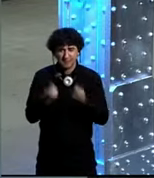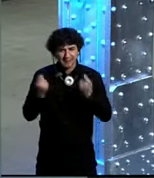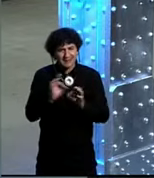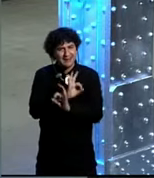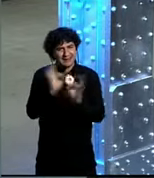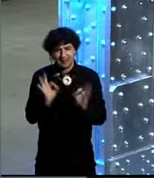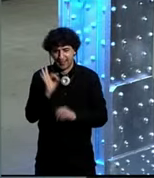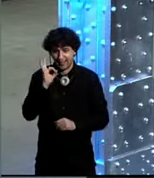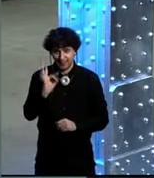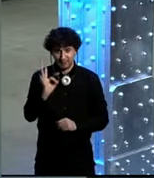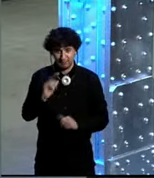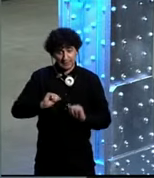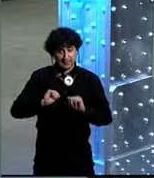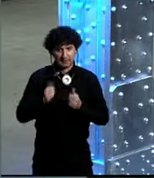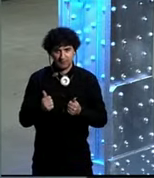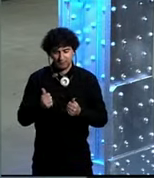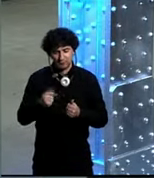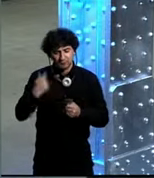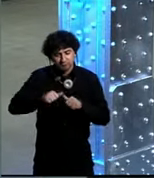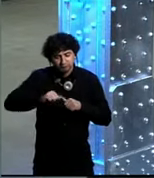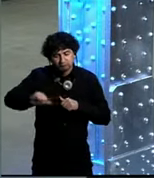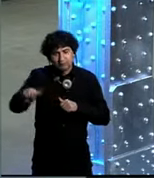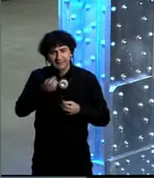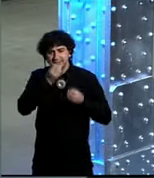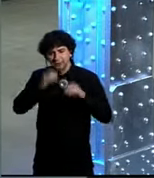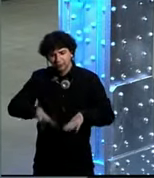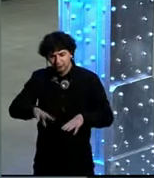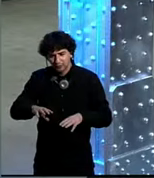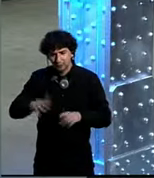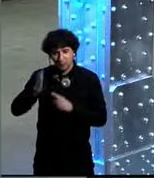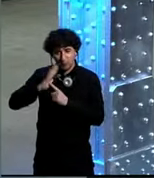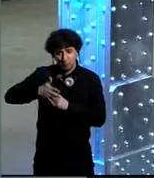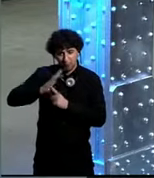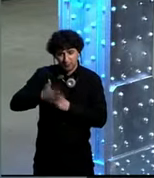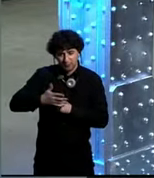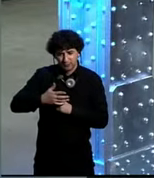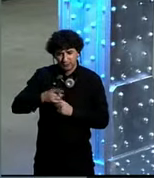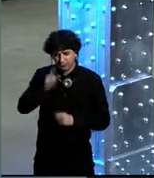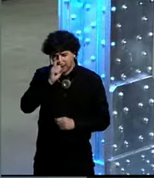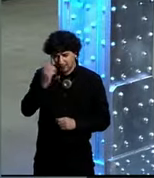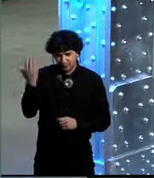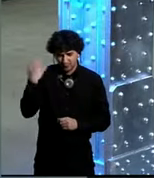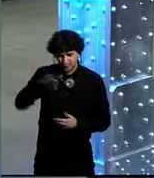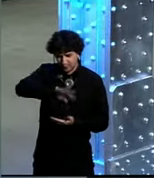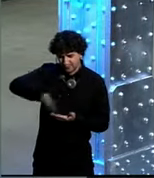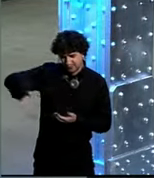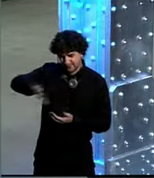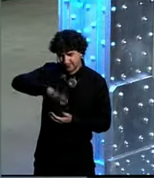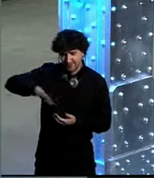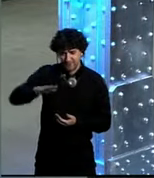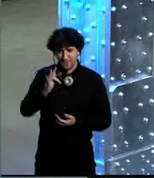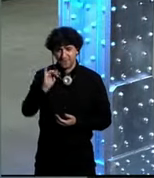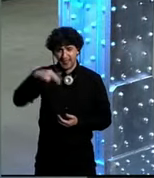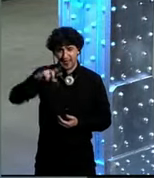we created the story of an old mill on the west coast of Finland where a group of friends got together and started